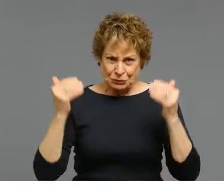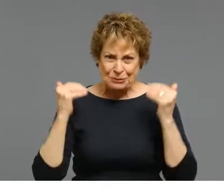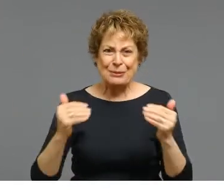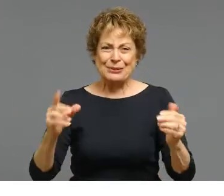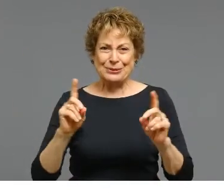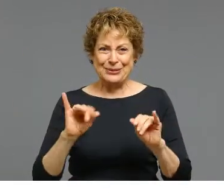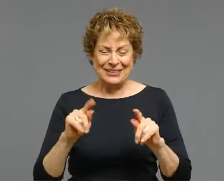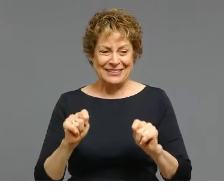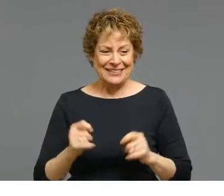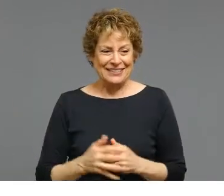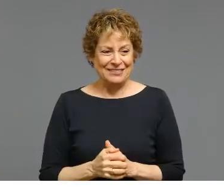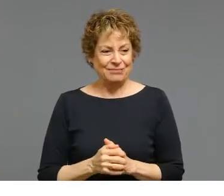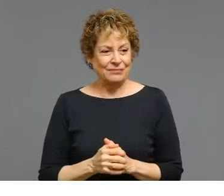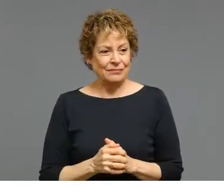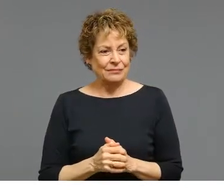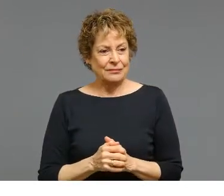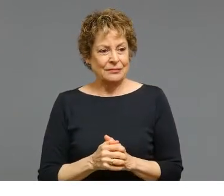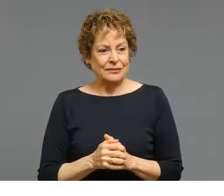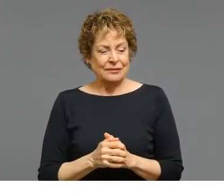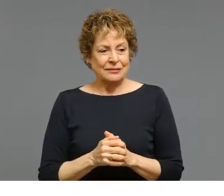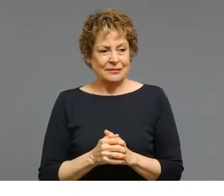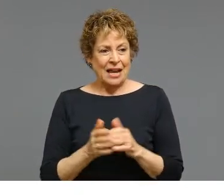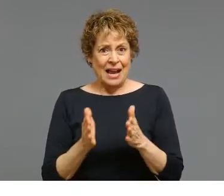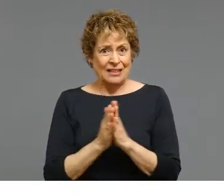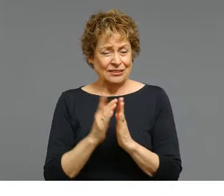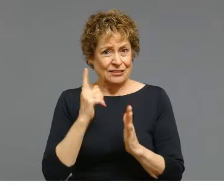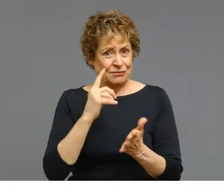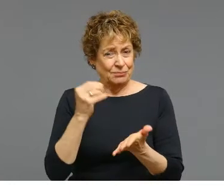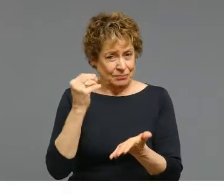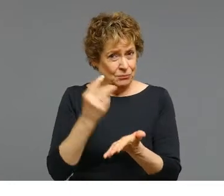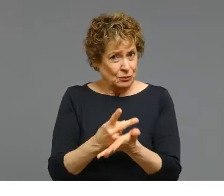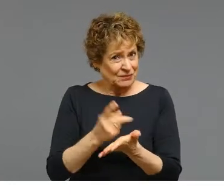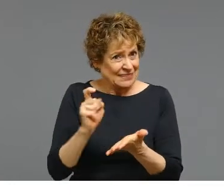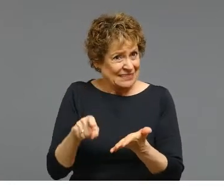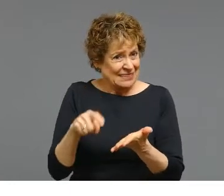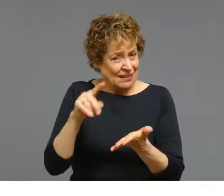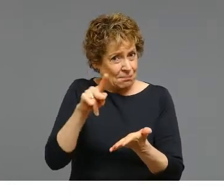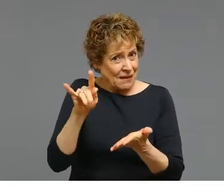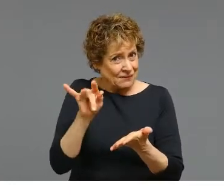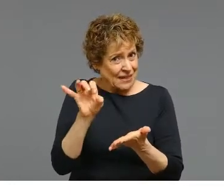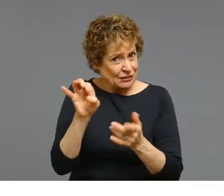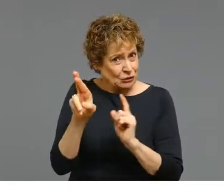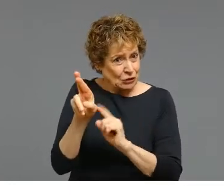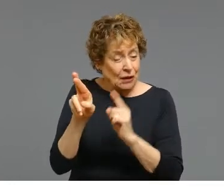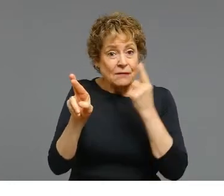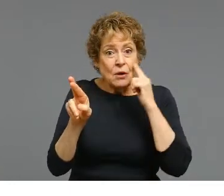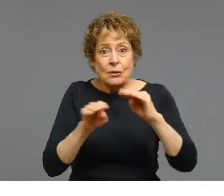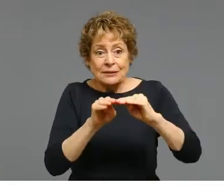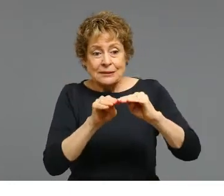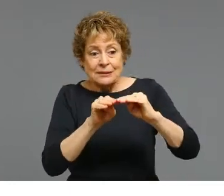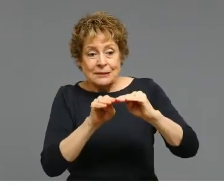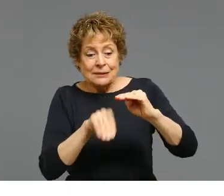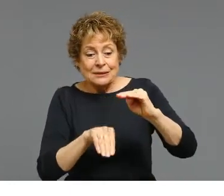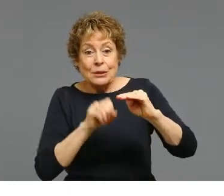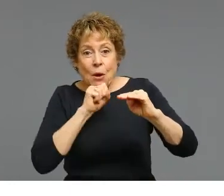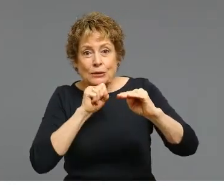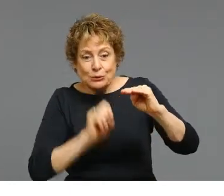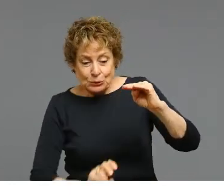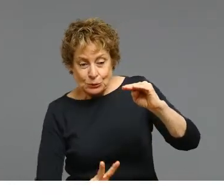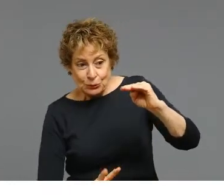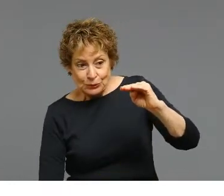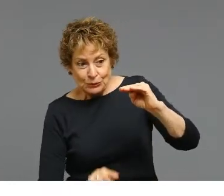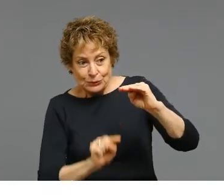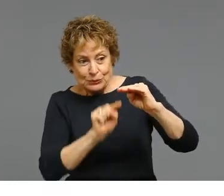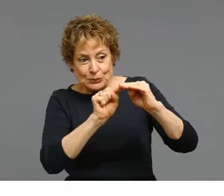COVID-19 vaccine, and that should include ages 2 and 11 2 through 11 by September.